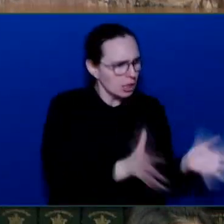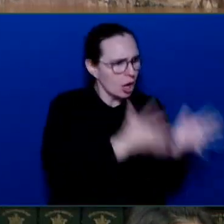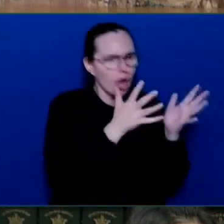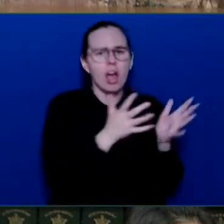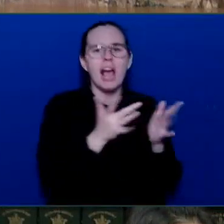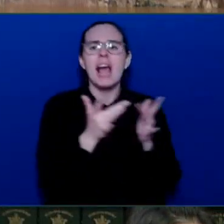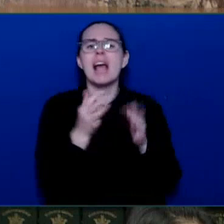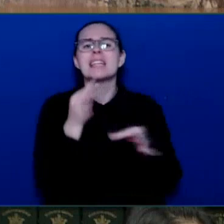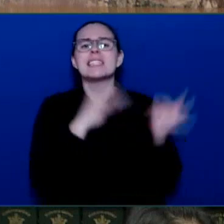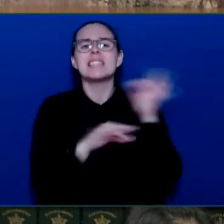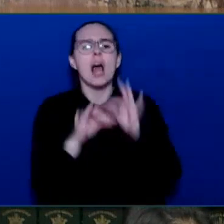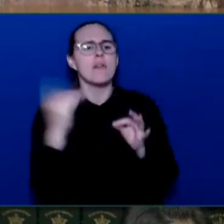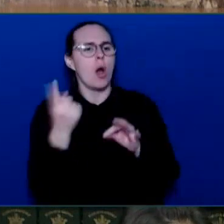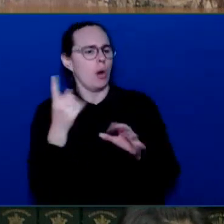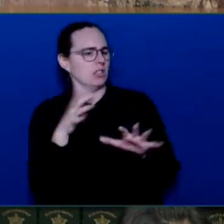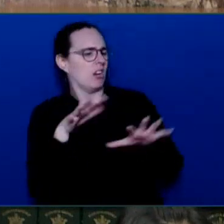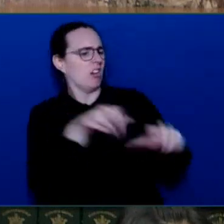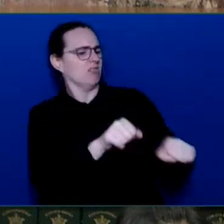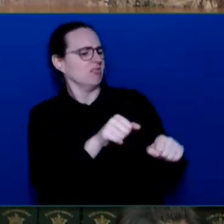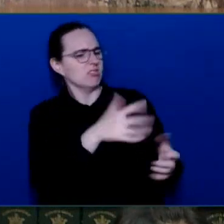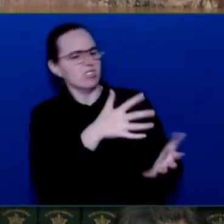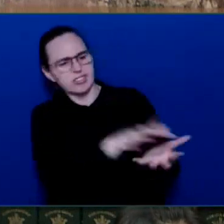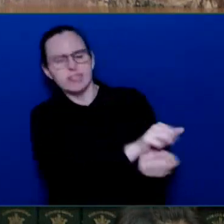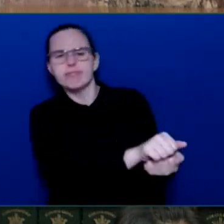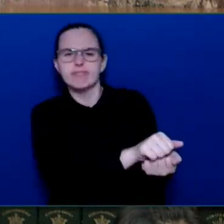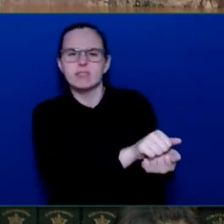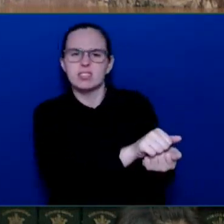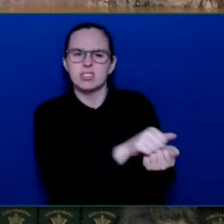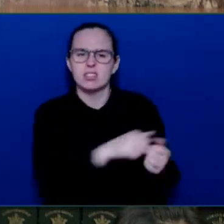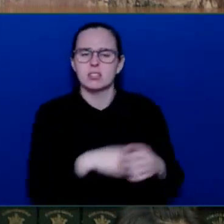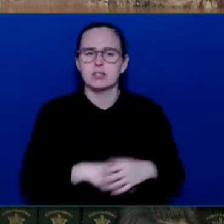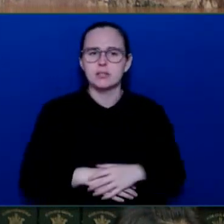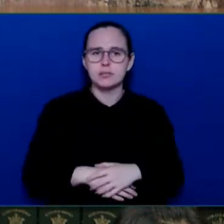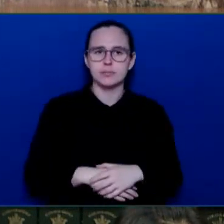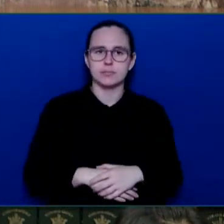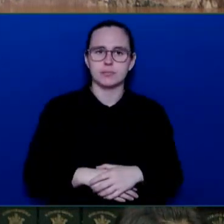Thank you, Honourable Speaker. I'll